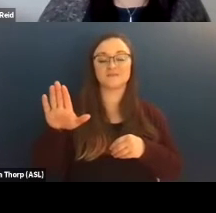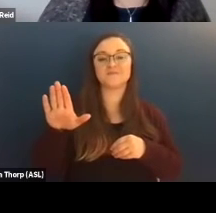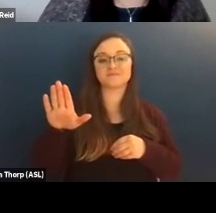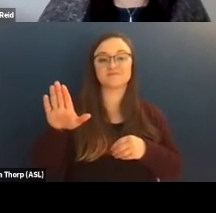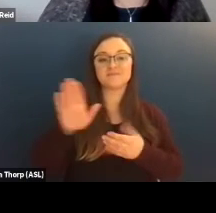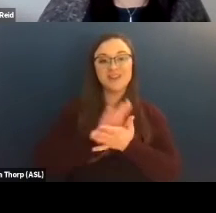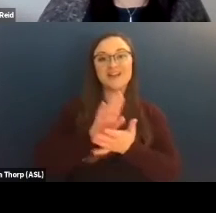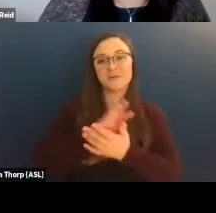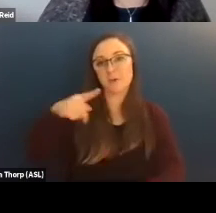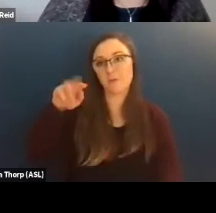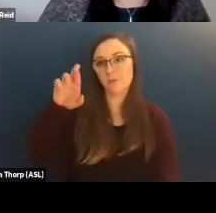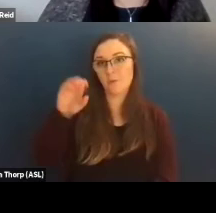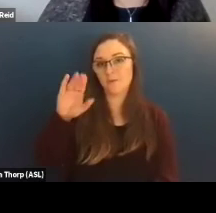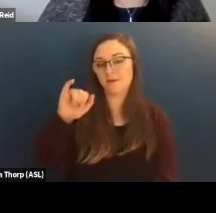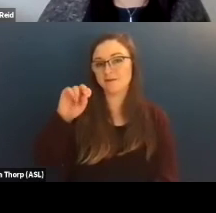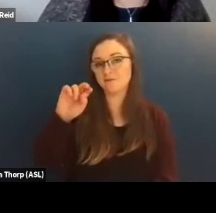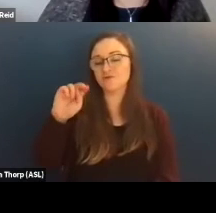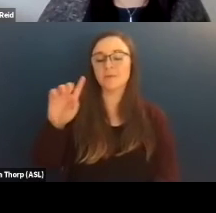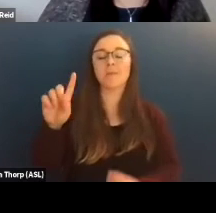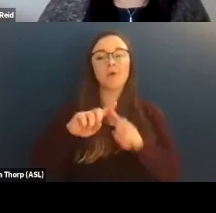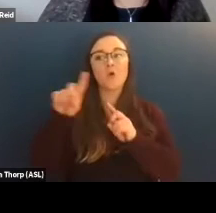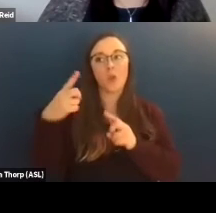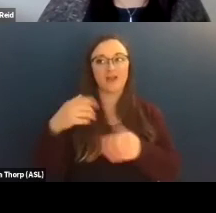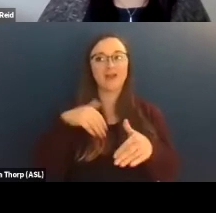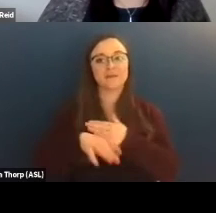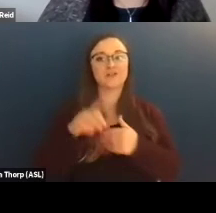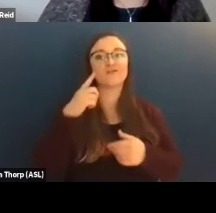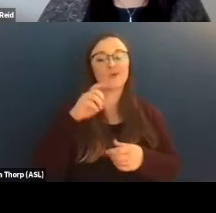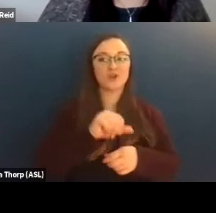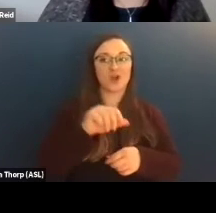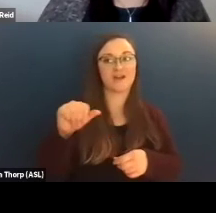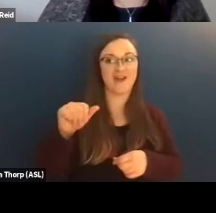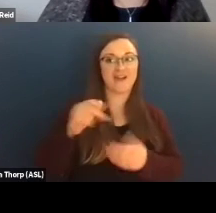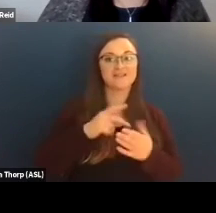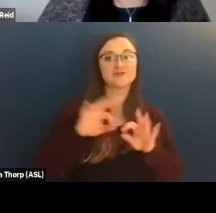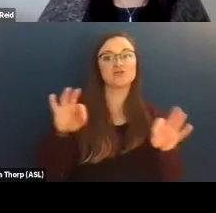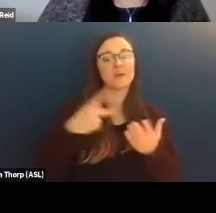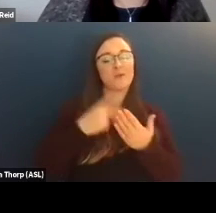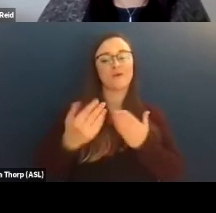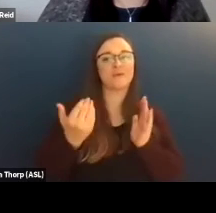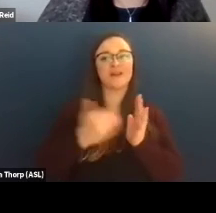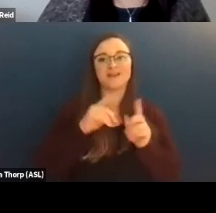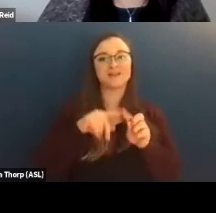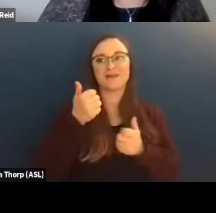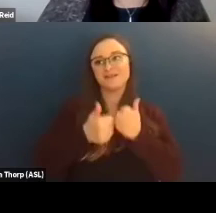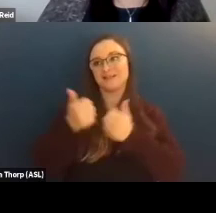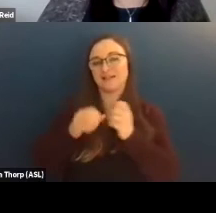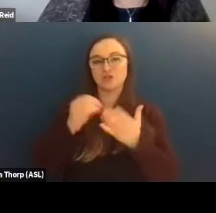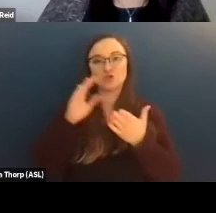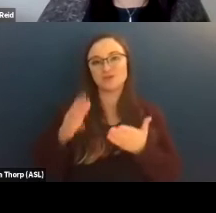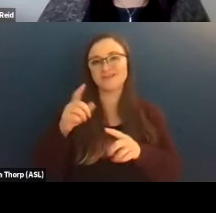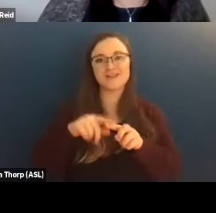you can only be admitted to an associate's degree program. And it still is on a case-by-case basis because it kind of depends on what it is